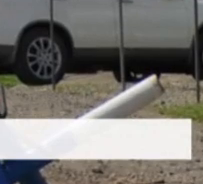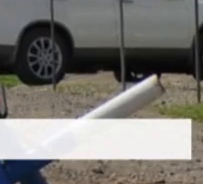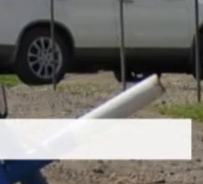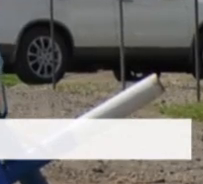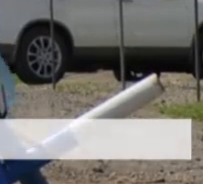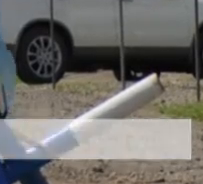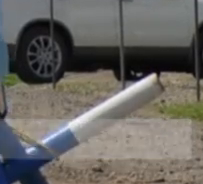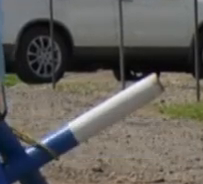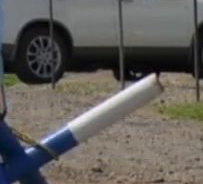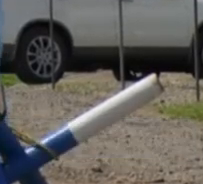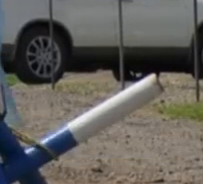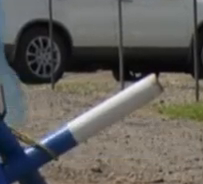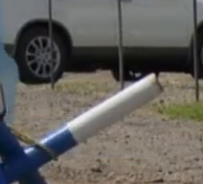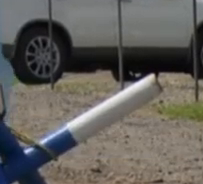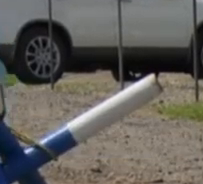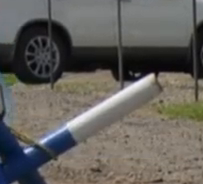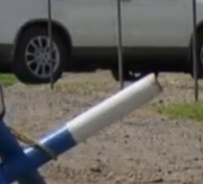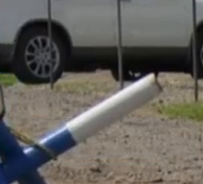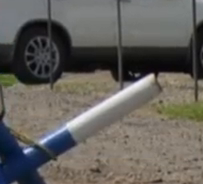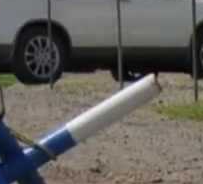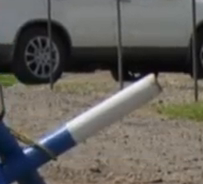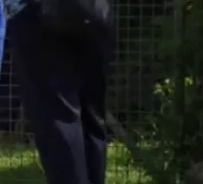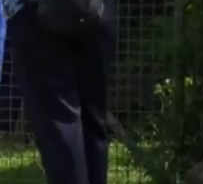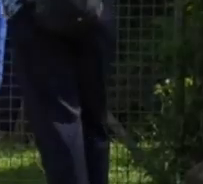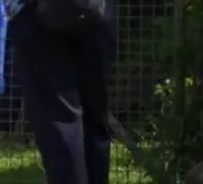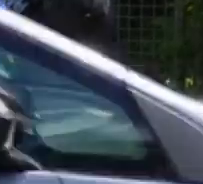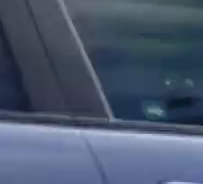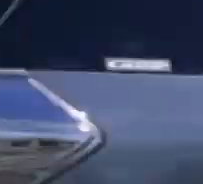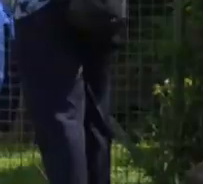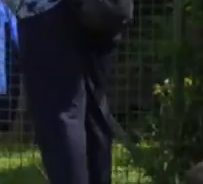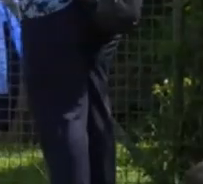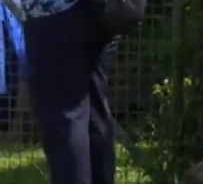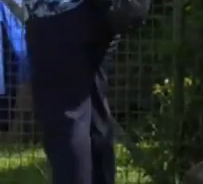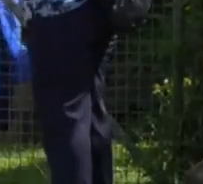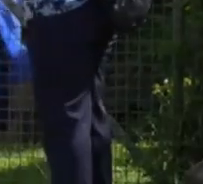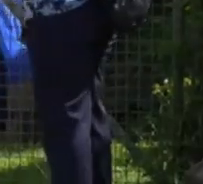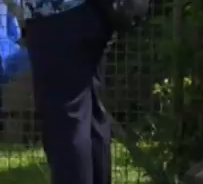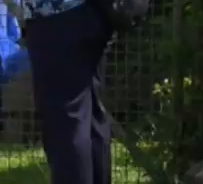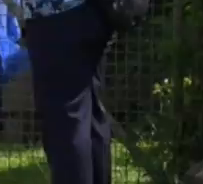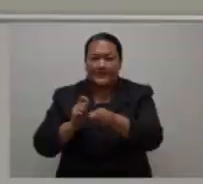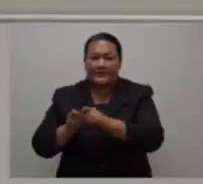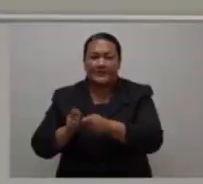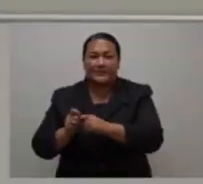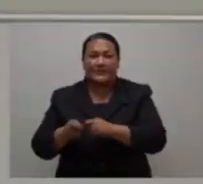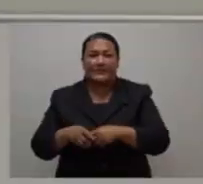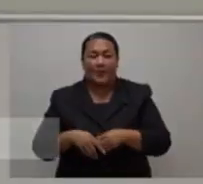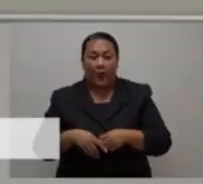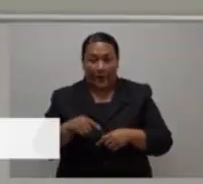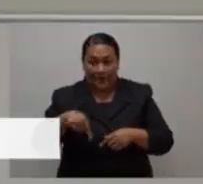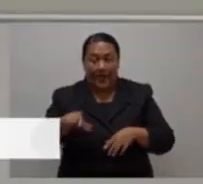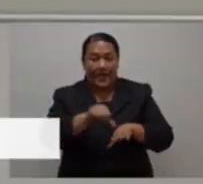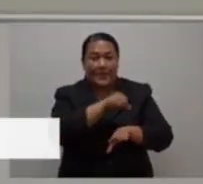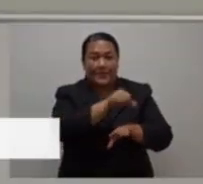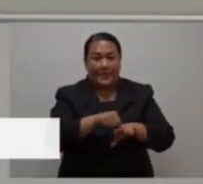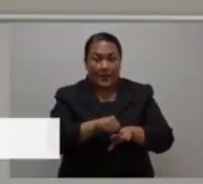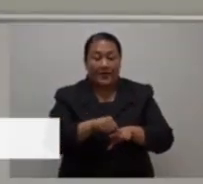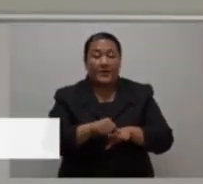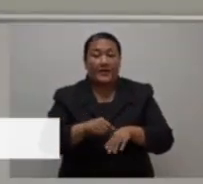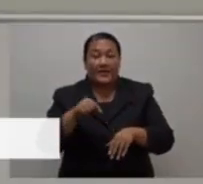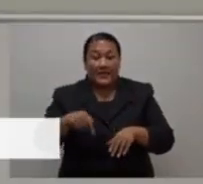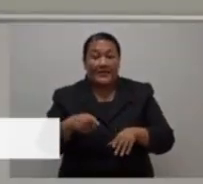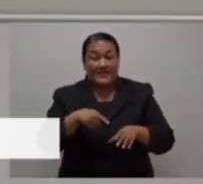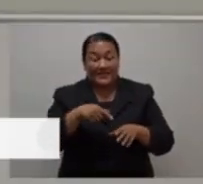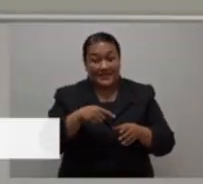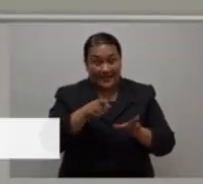135,520 samples have been tested since this outbreak started in April this year. And in total, since we started